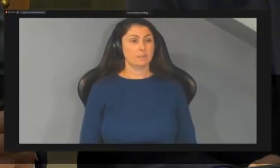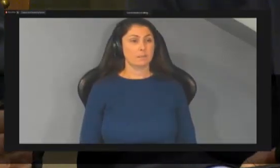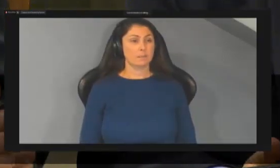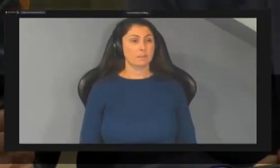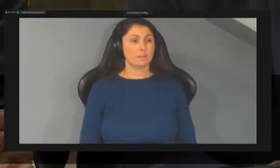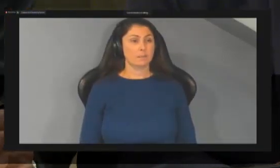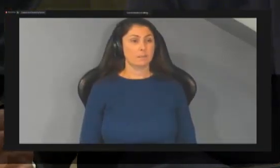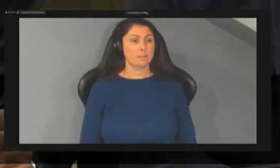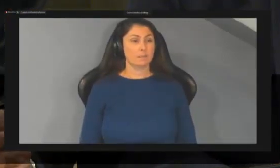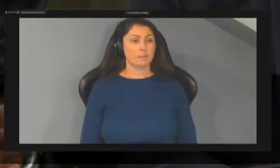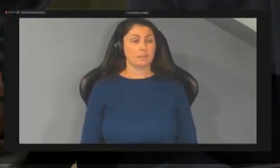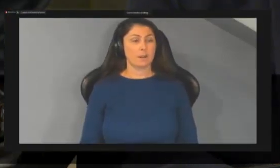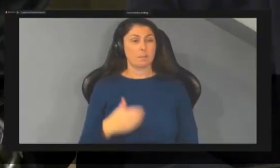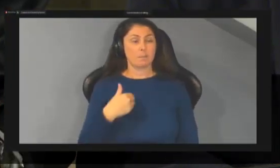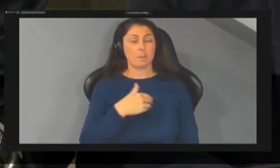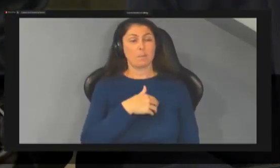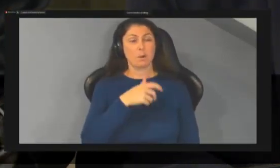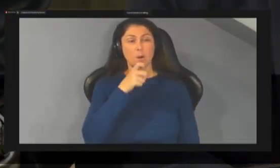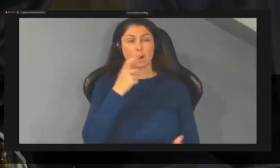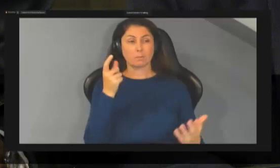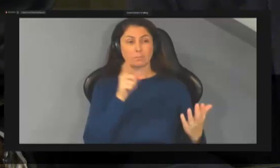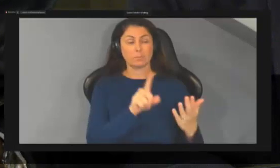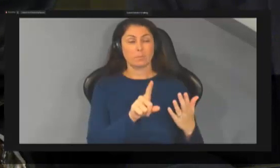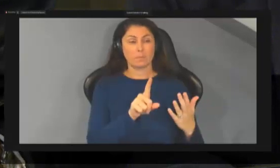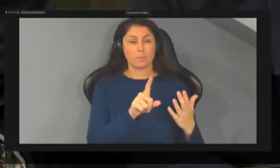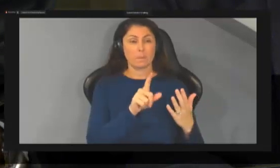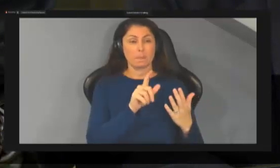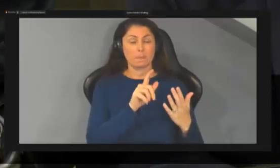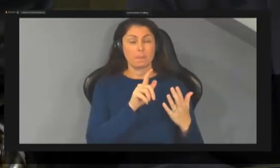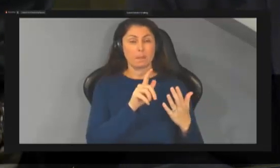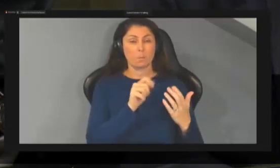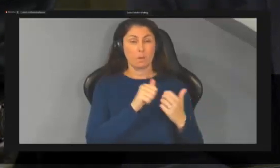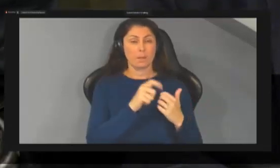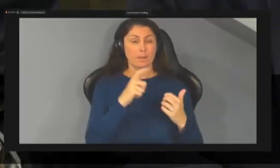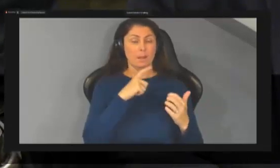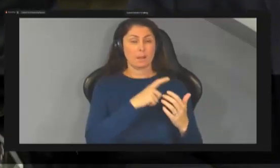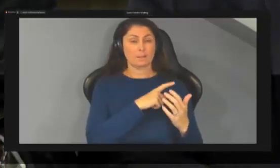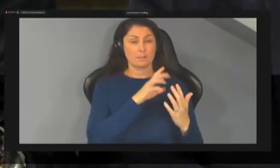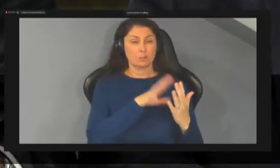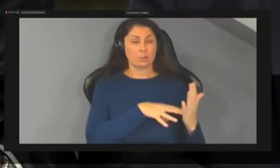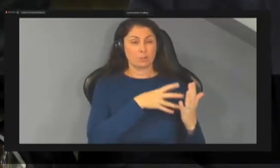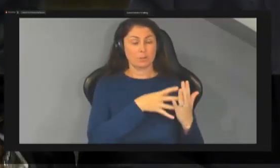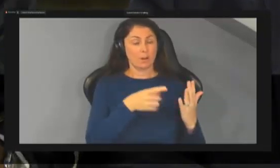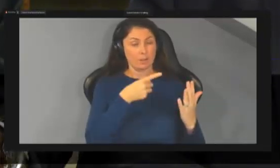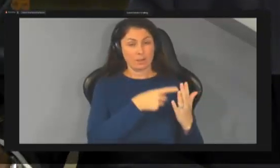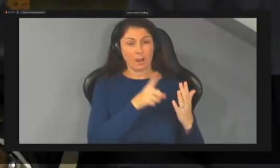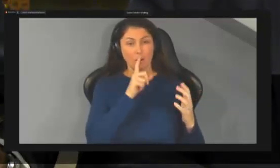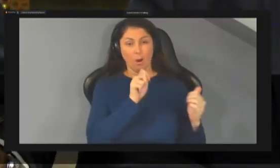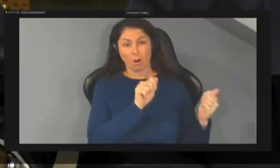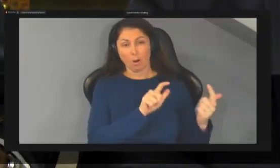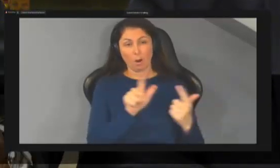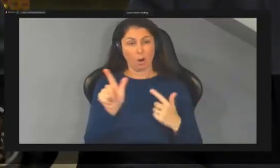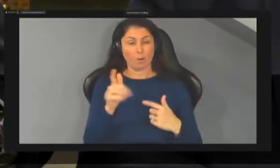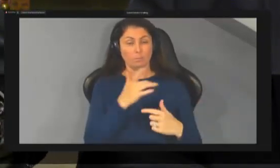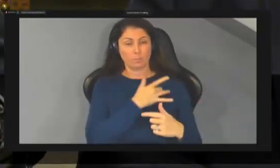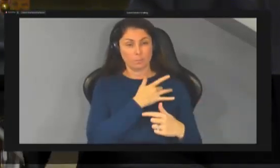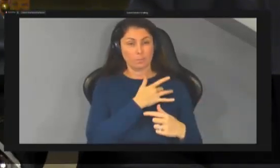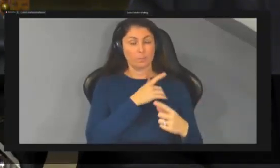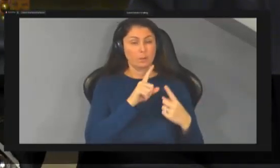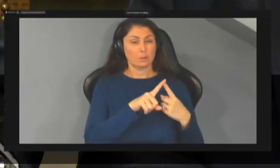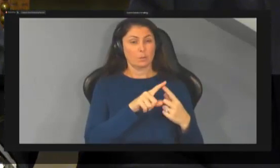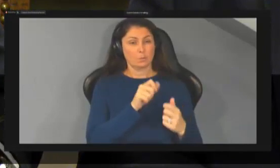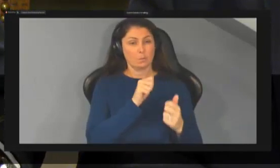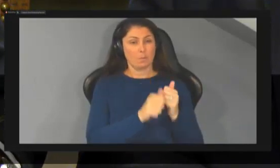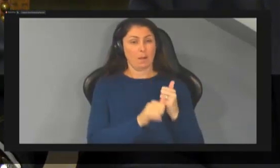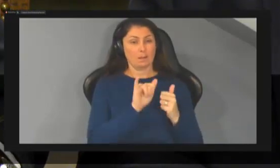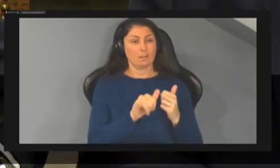come in with legislative agendas are equally passionate about having that piece see the light of day